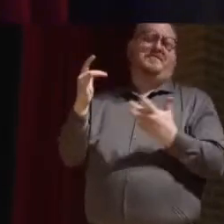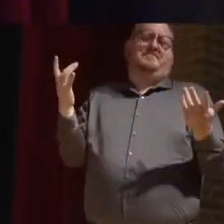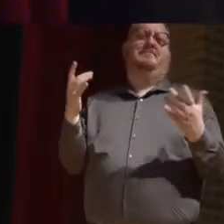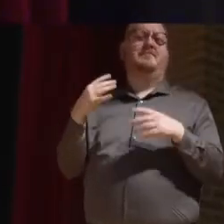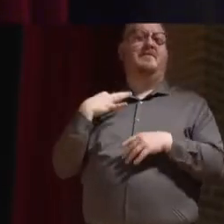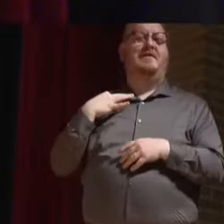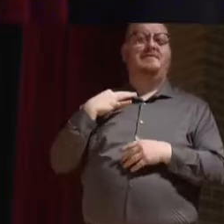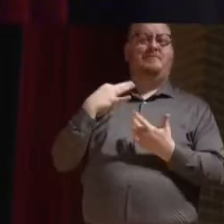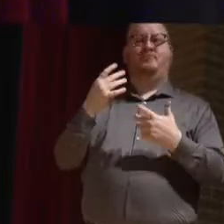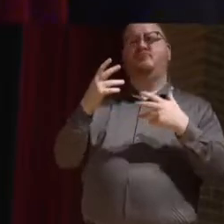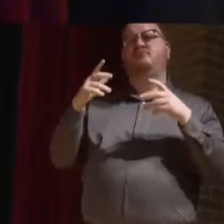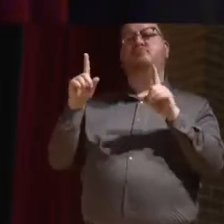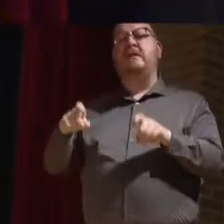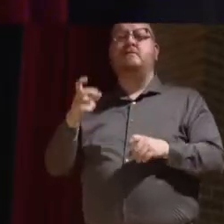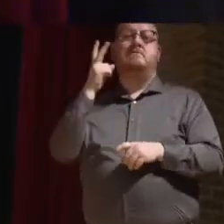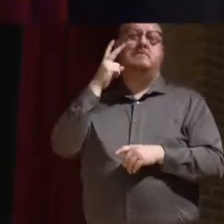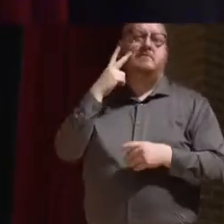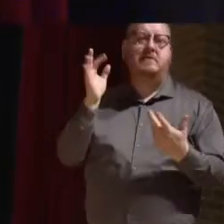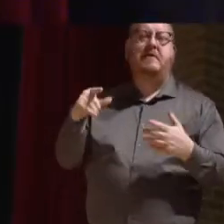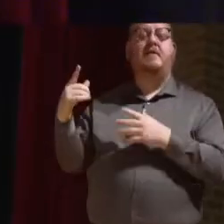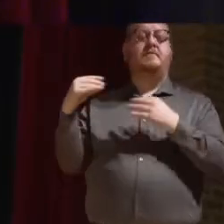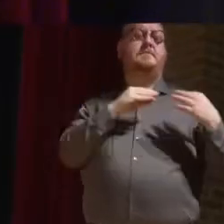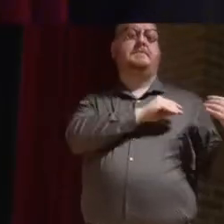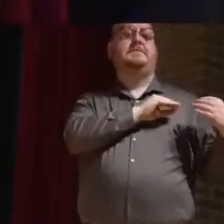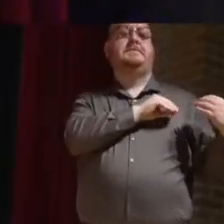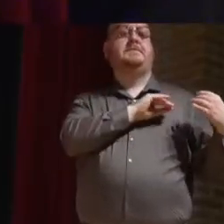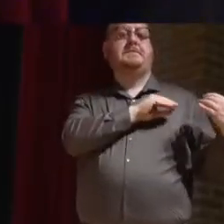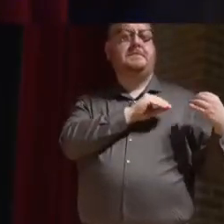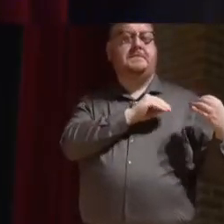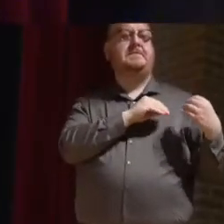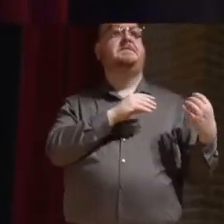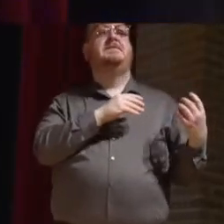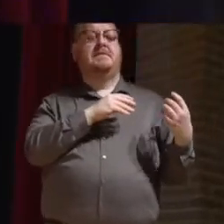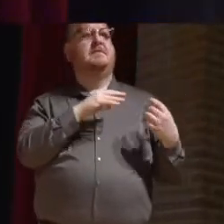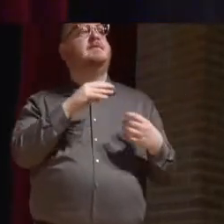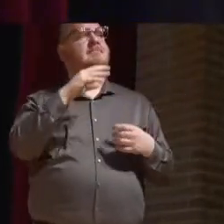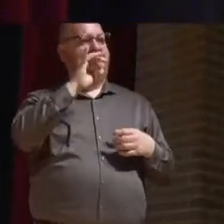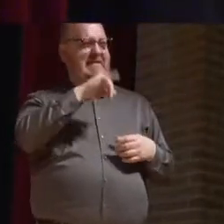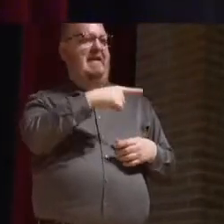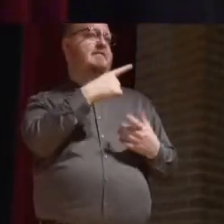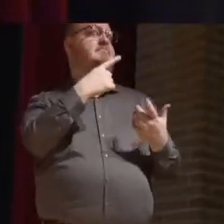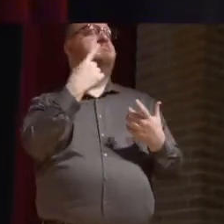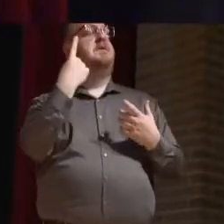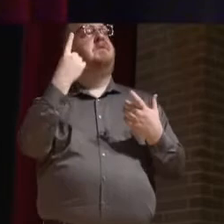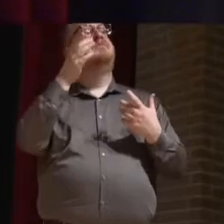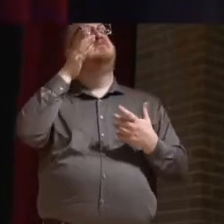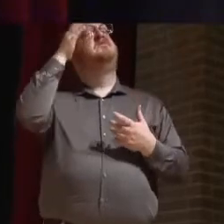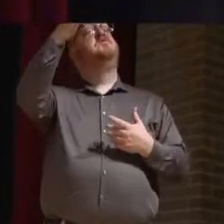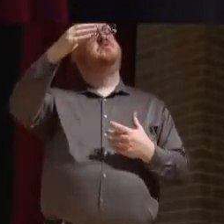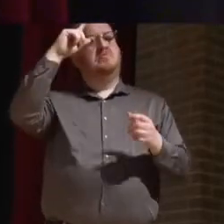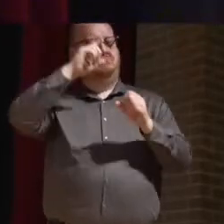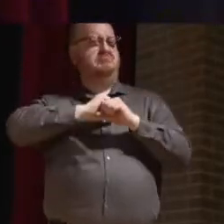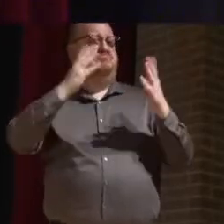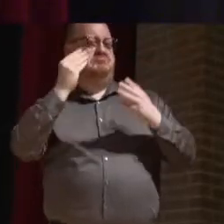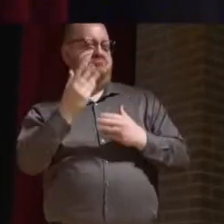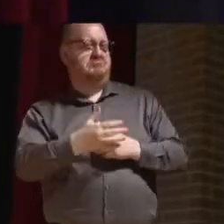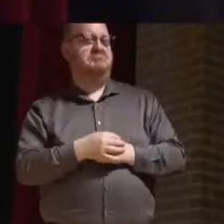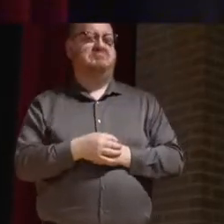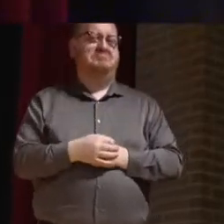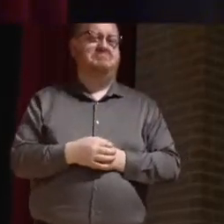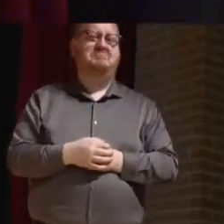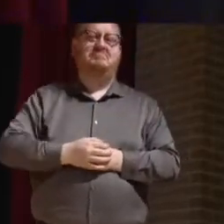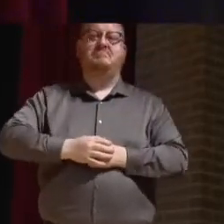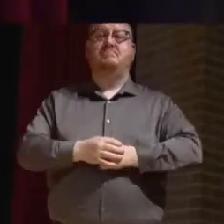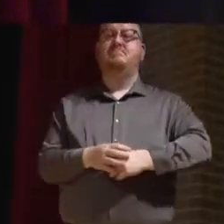about, and definitely on the, if they're comfortable in the environment, on the horizon. Yeah, you didn't have that piece of information,